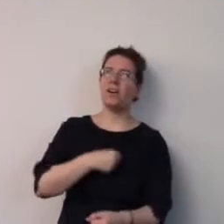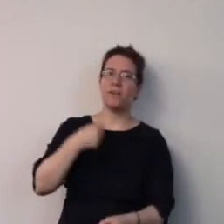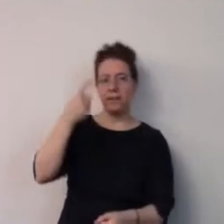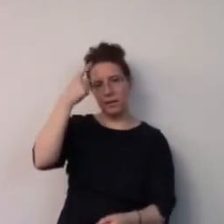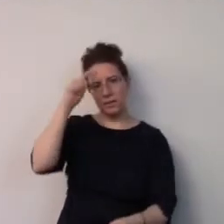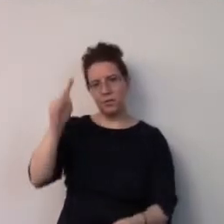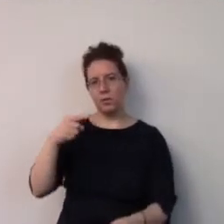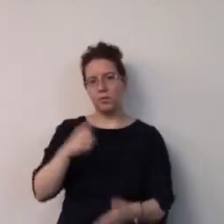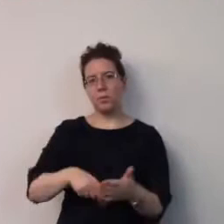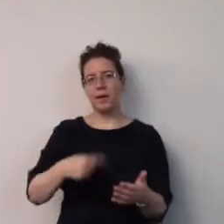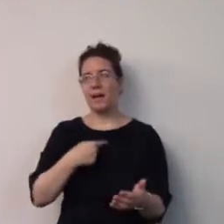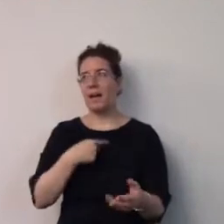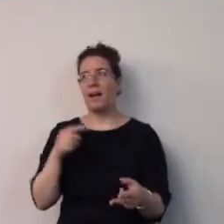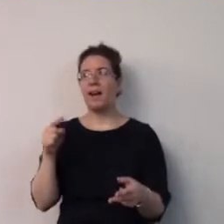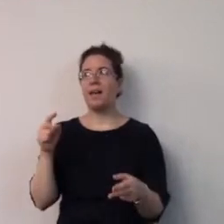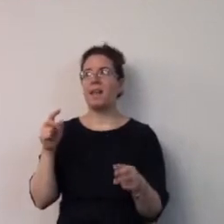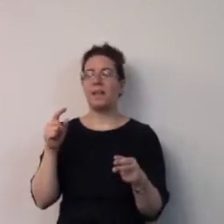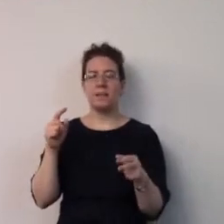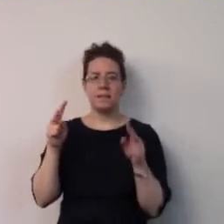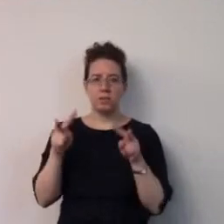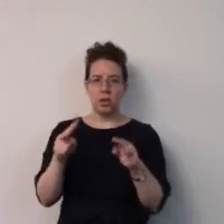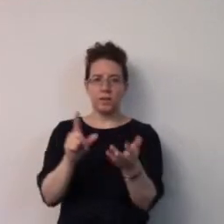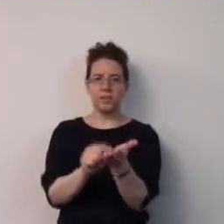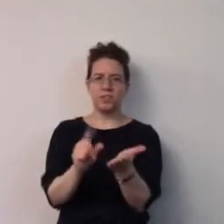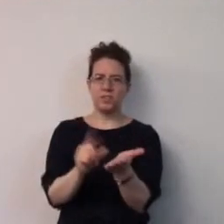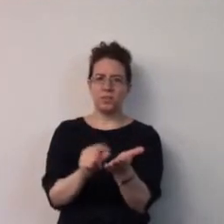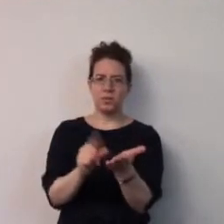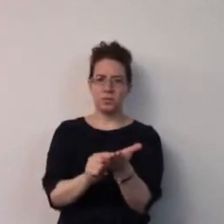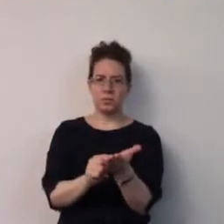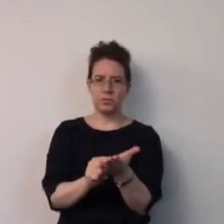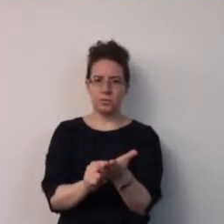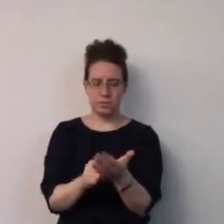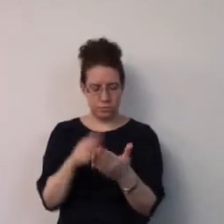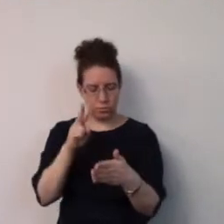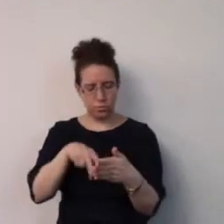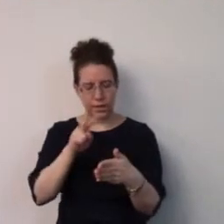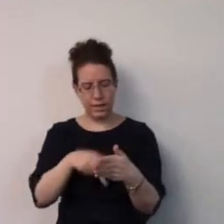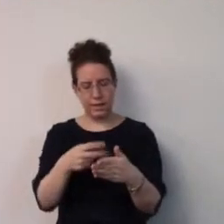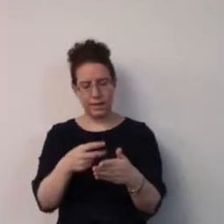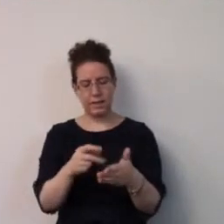you pray about. When you're demanding justice,